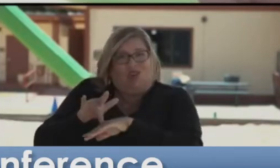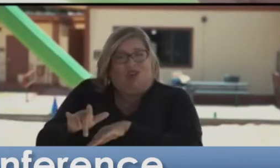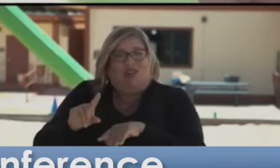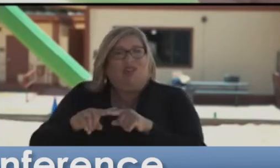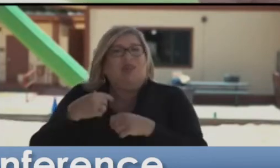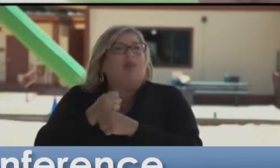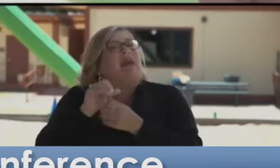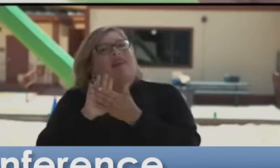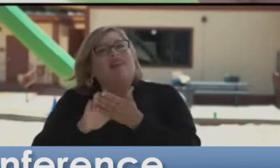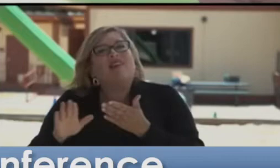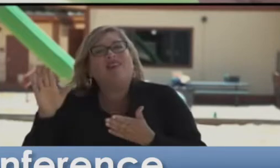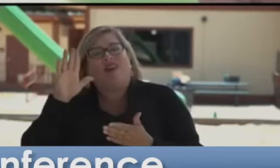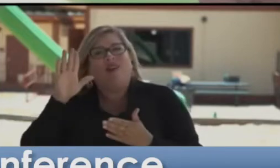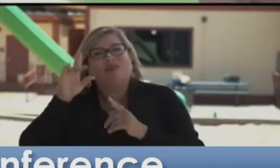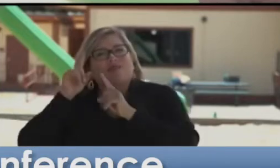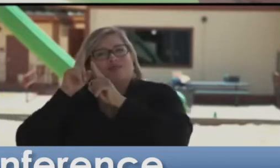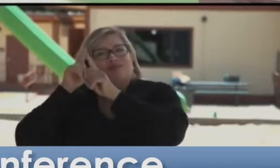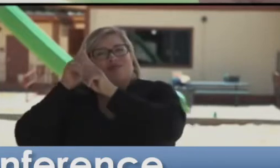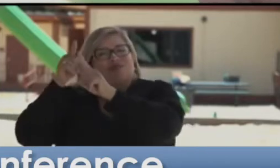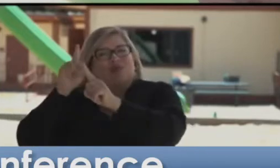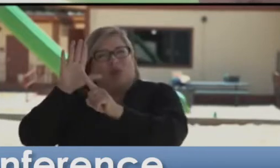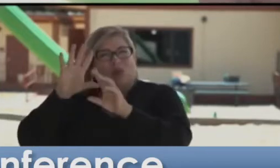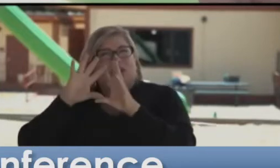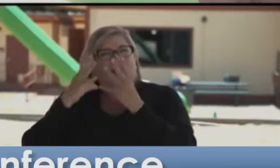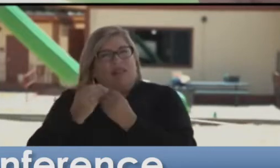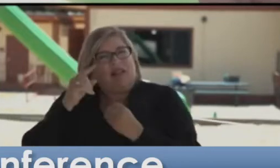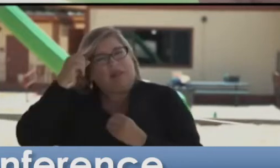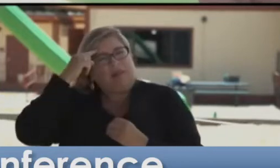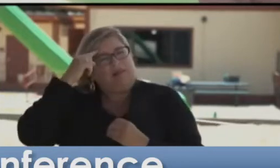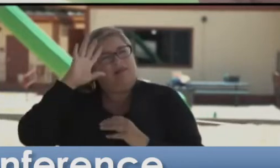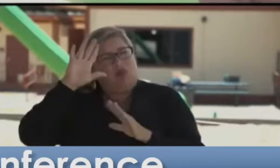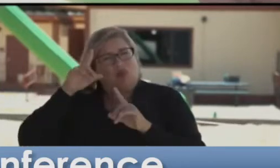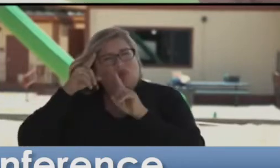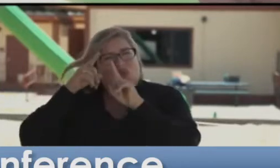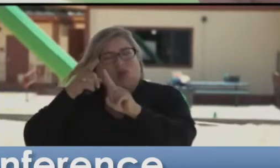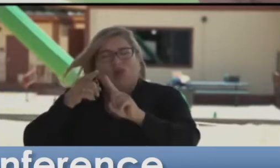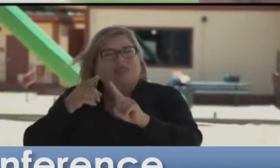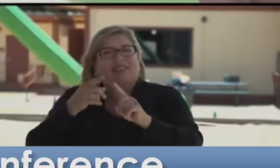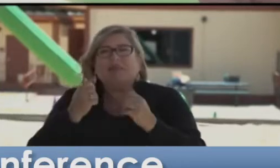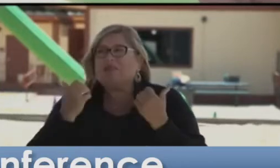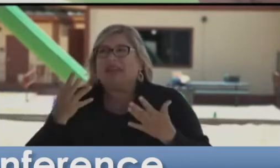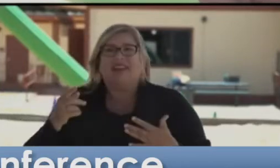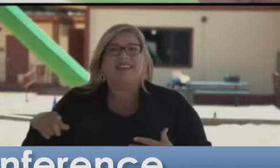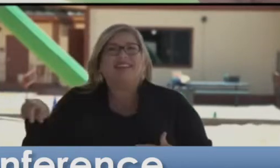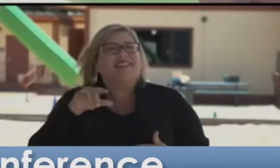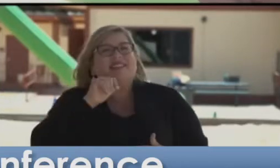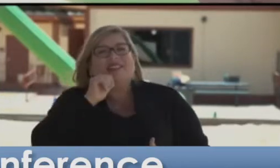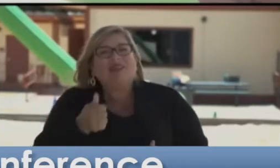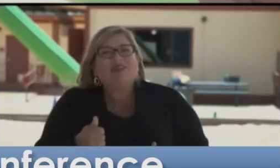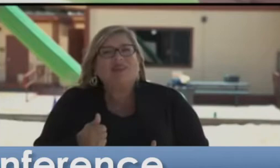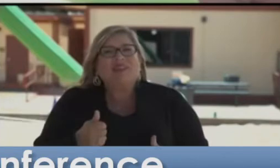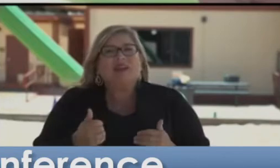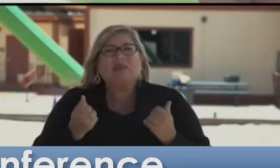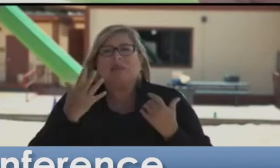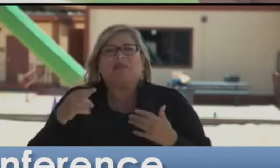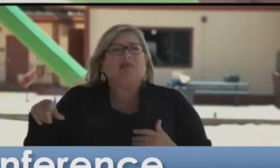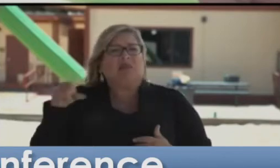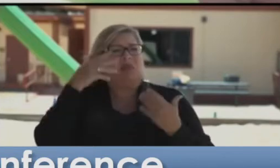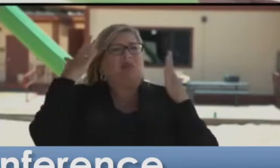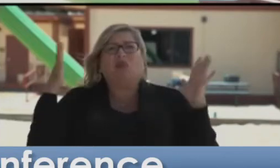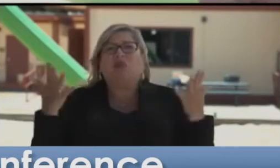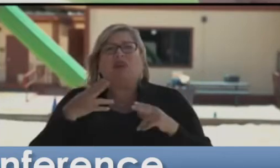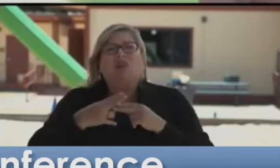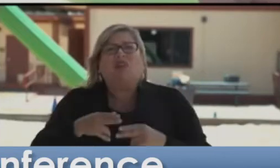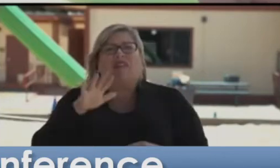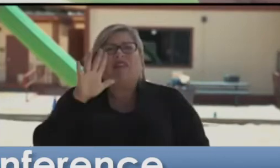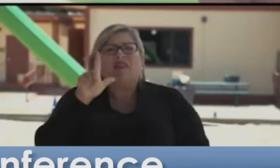create a college-going mindset within the family and within the minds of our children. In fact, the vast majority of folks never even heard of a 529